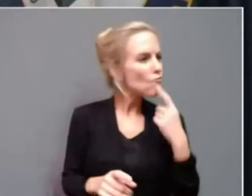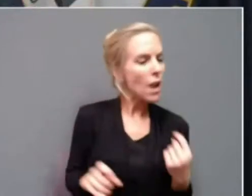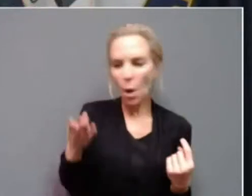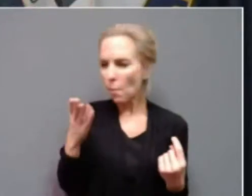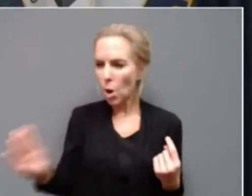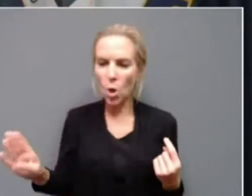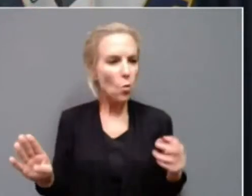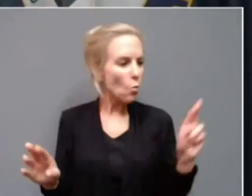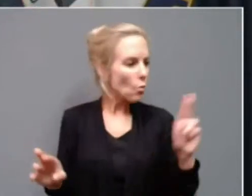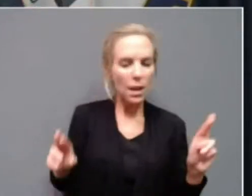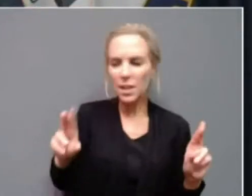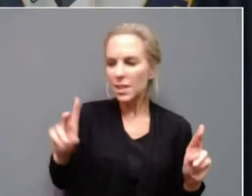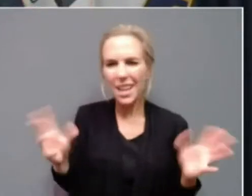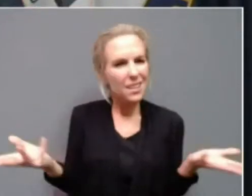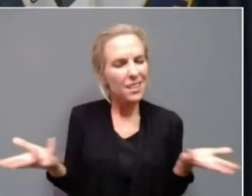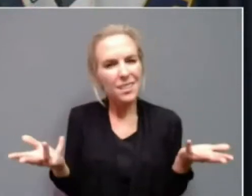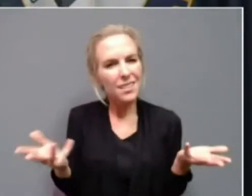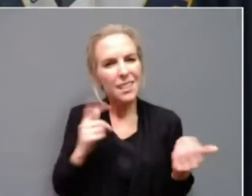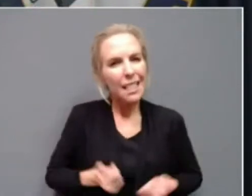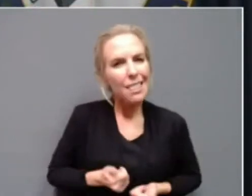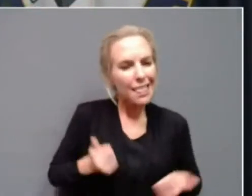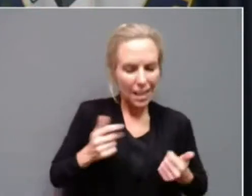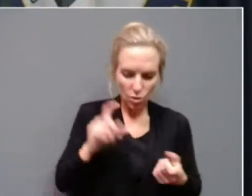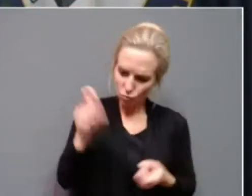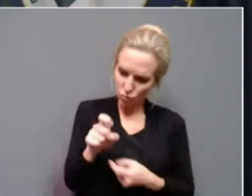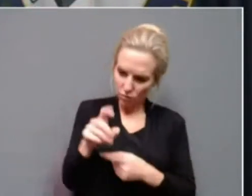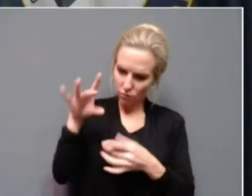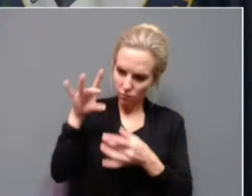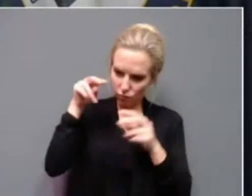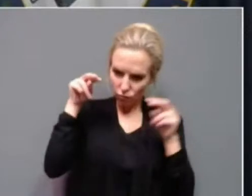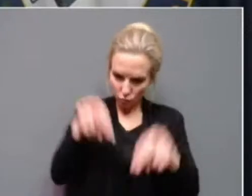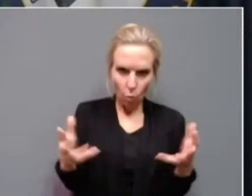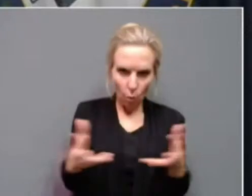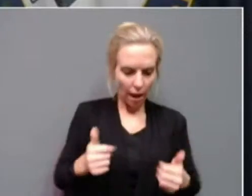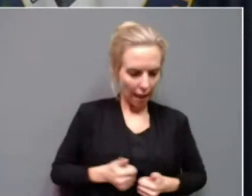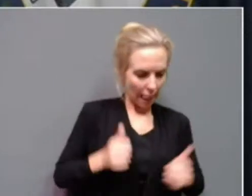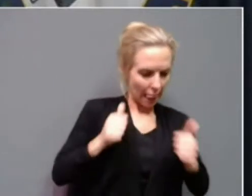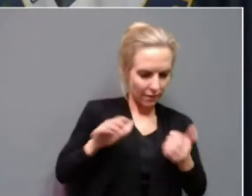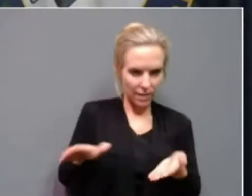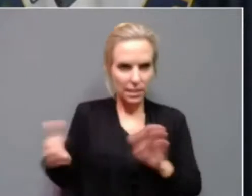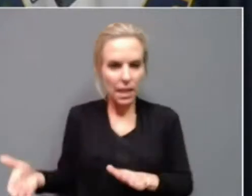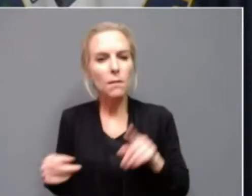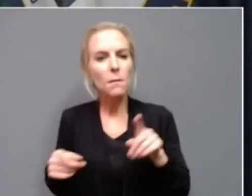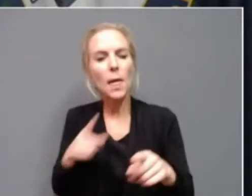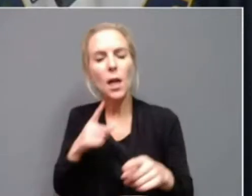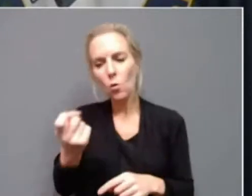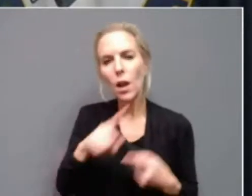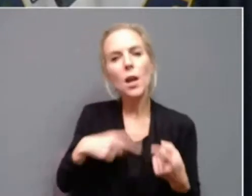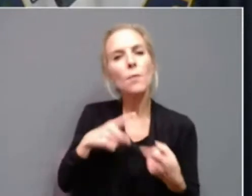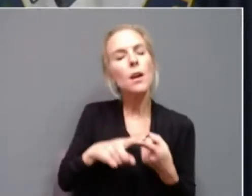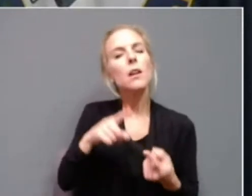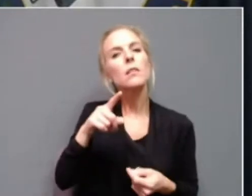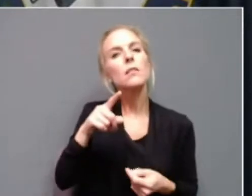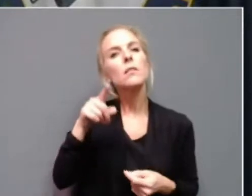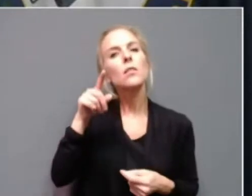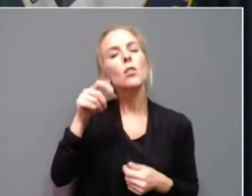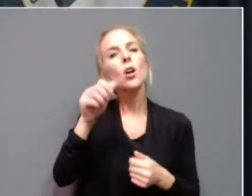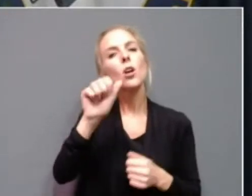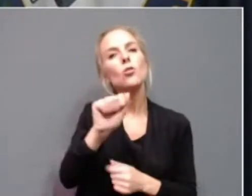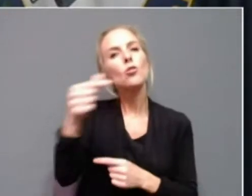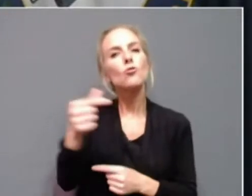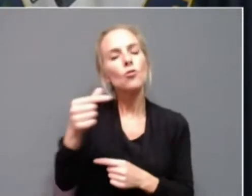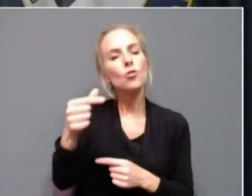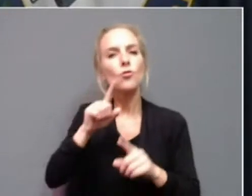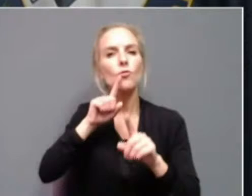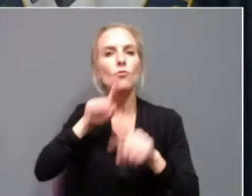death. So I got a question here about, please react to the Attorney General's legal challenge to the school mask mandate. Well, man, if he wins,